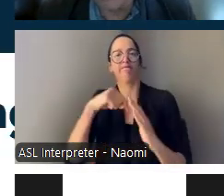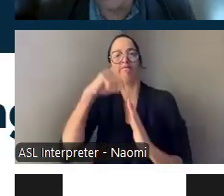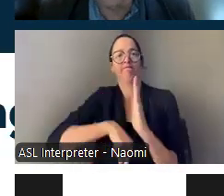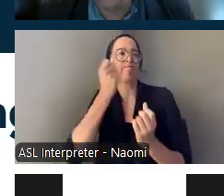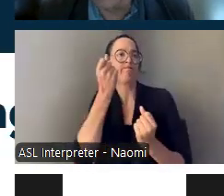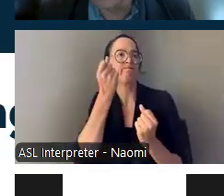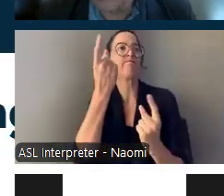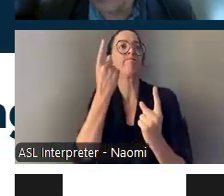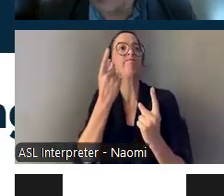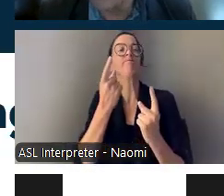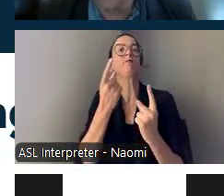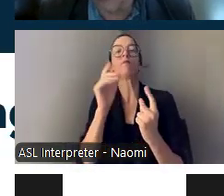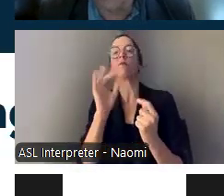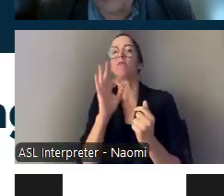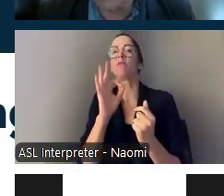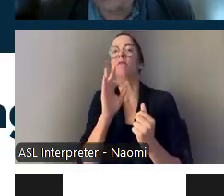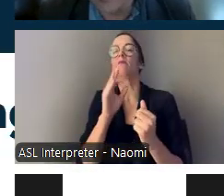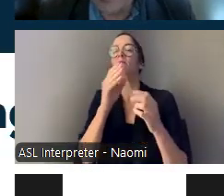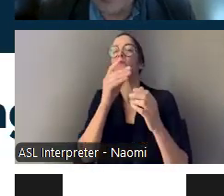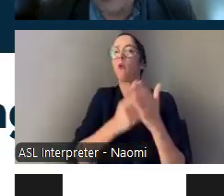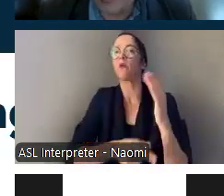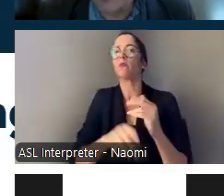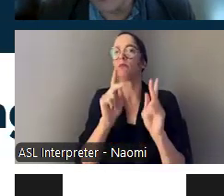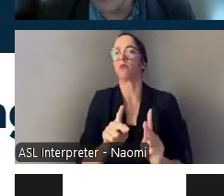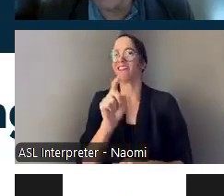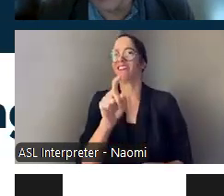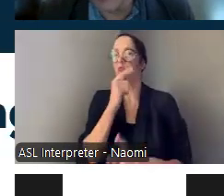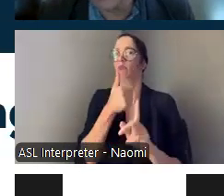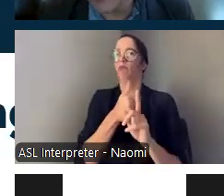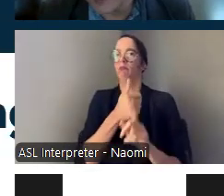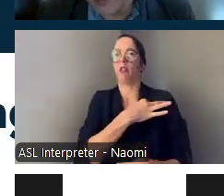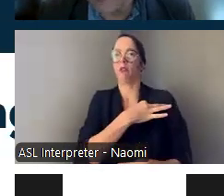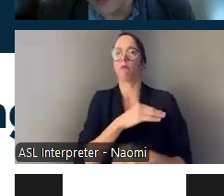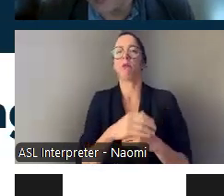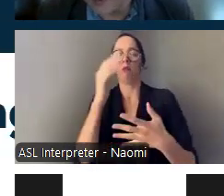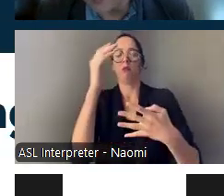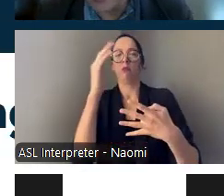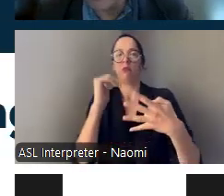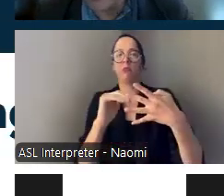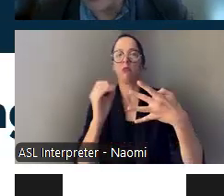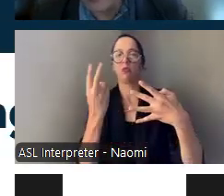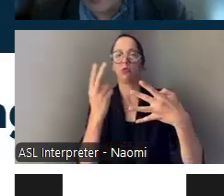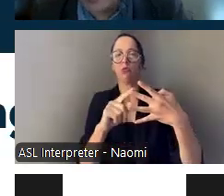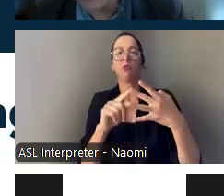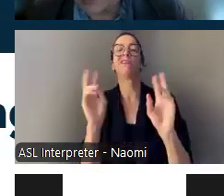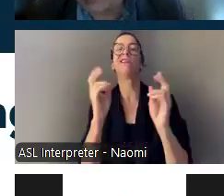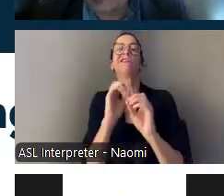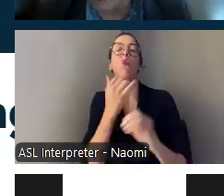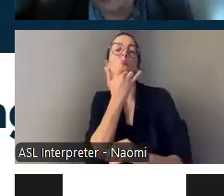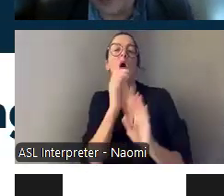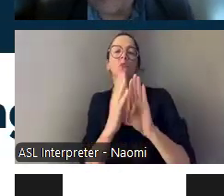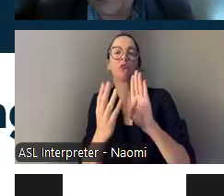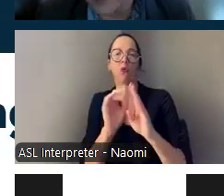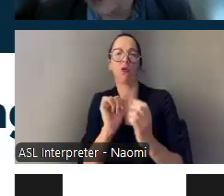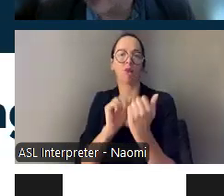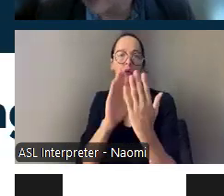no wrong door approach that includes affordable housing and homelessness prevention and system navigation. This is something that is part of the